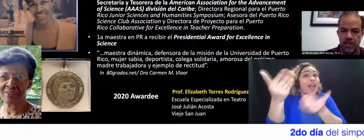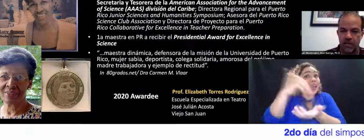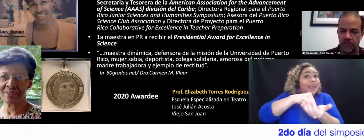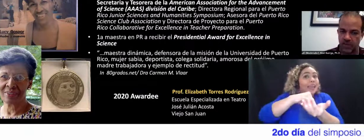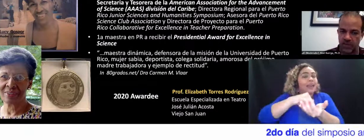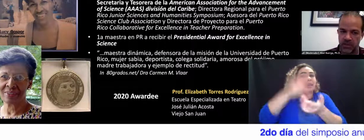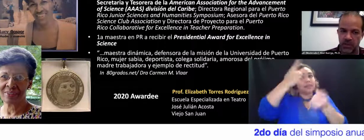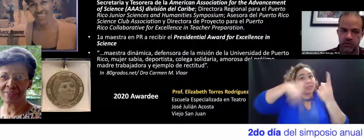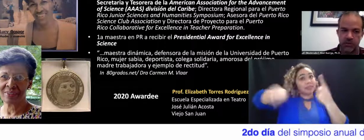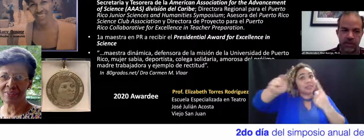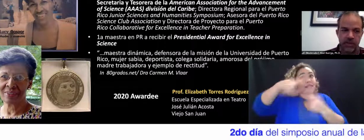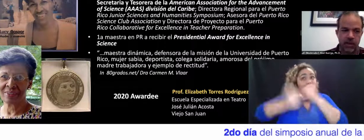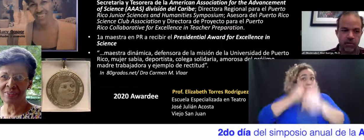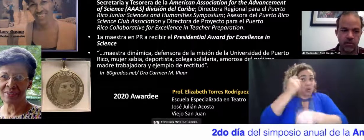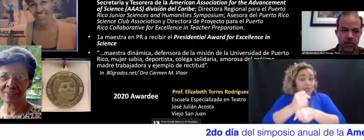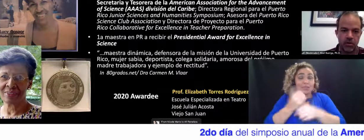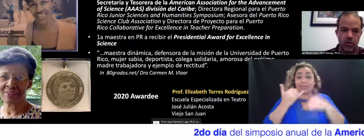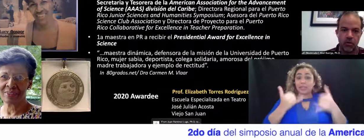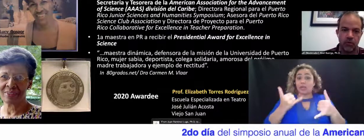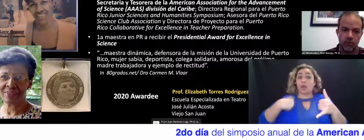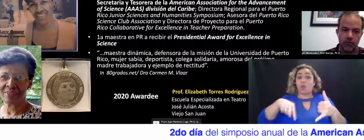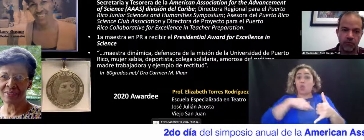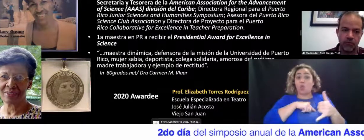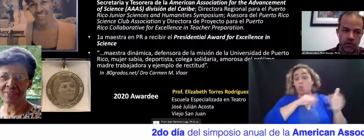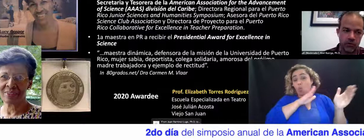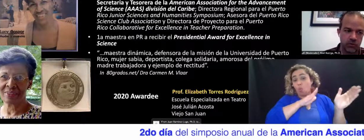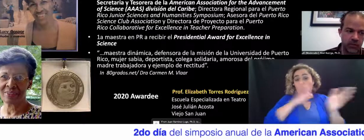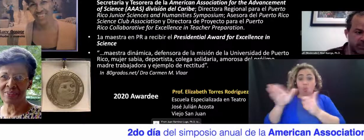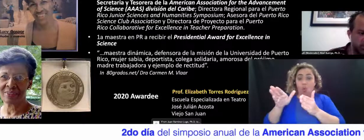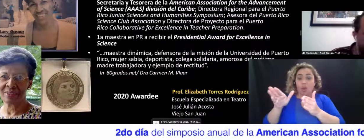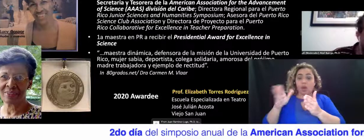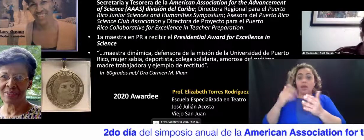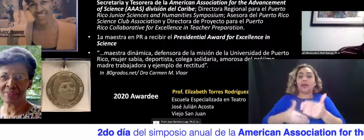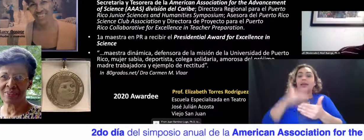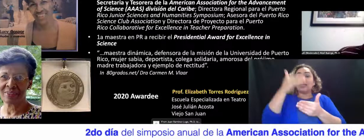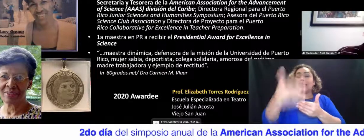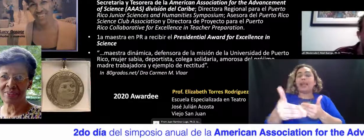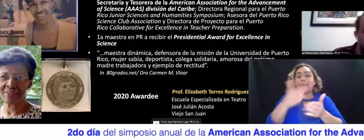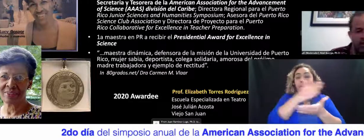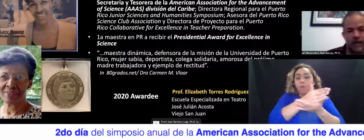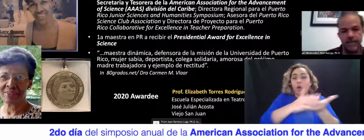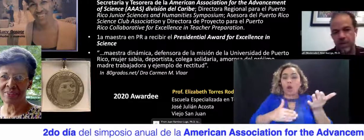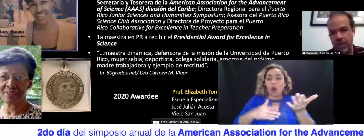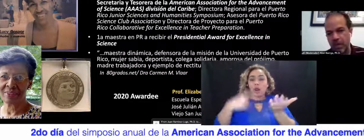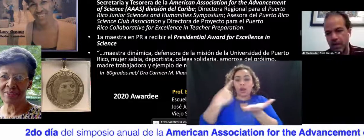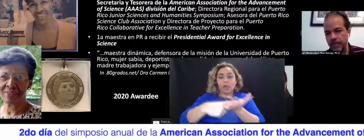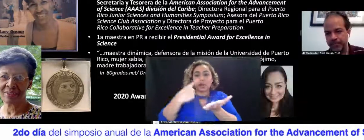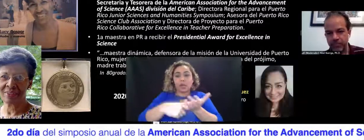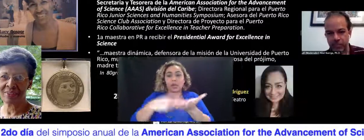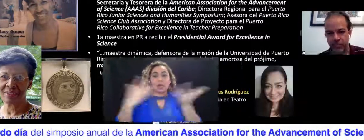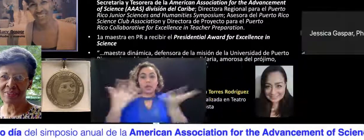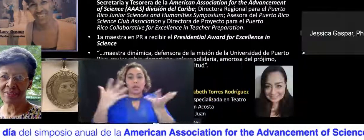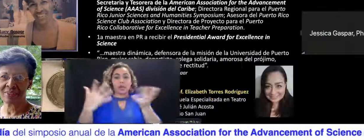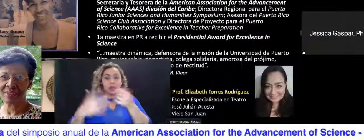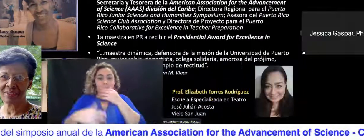in the following years. Right now, we're gonna move on to the next portion of the conference, which